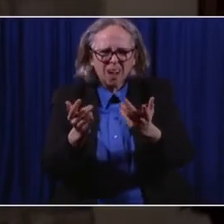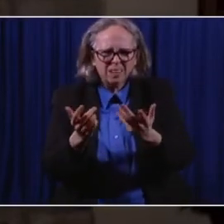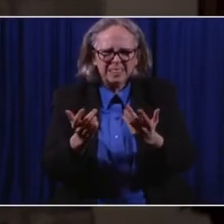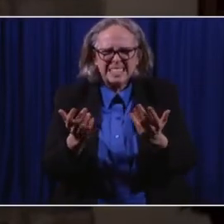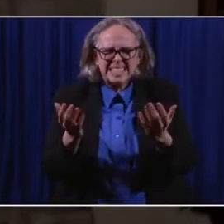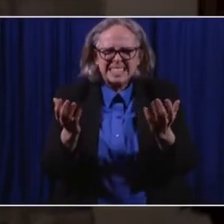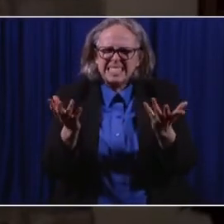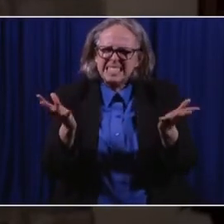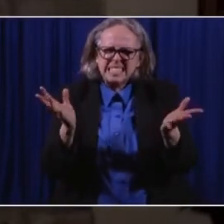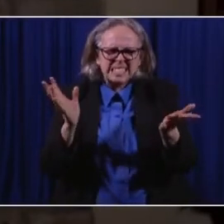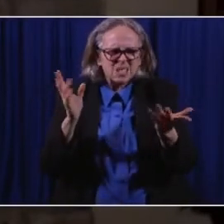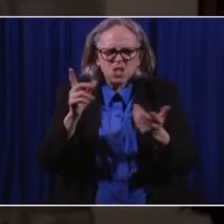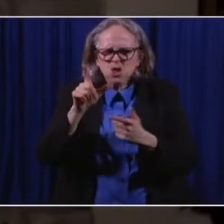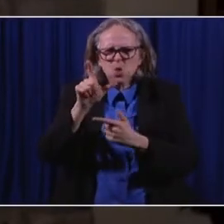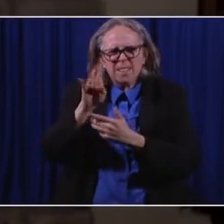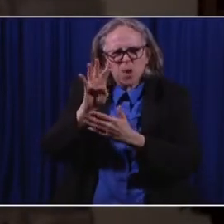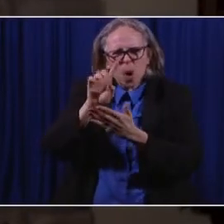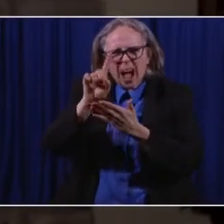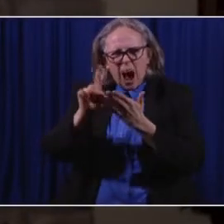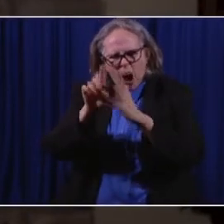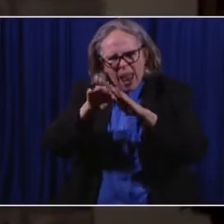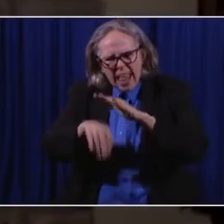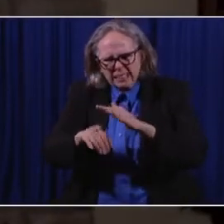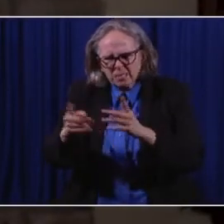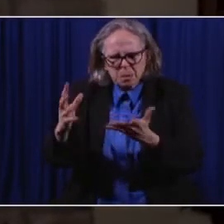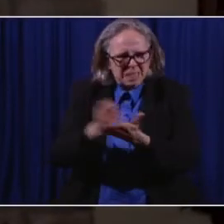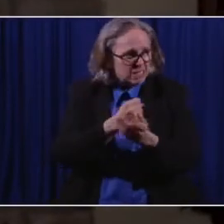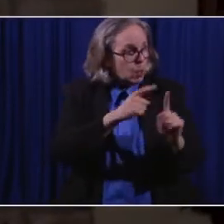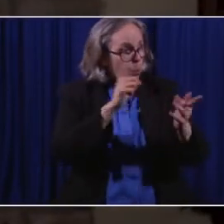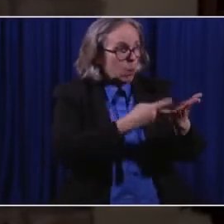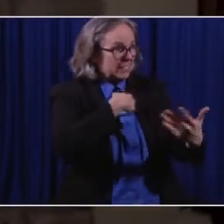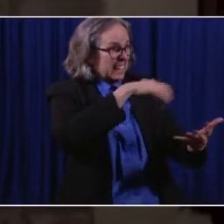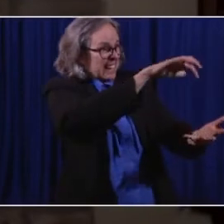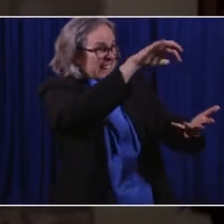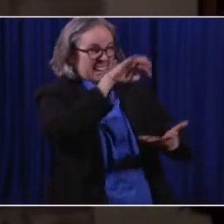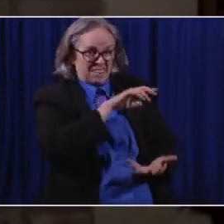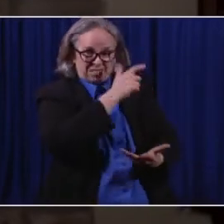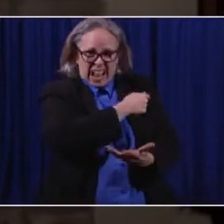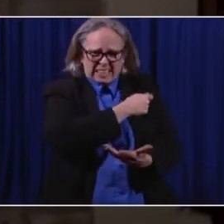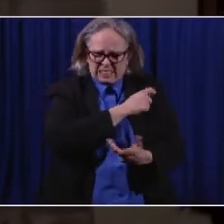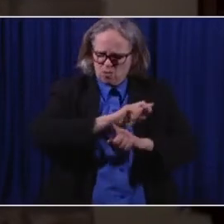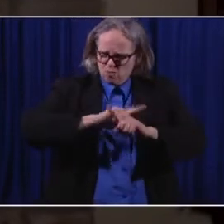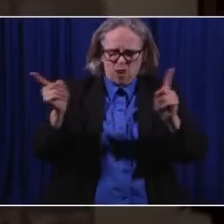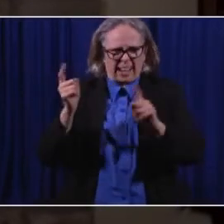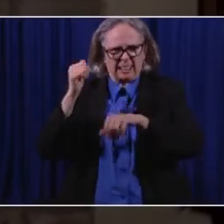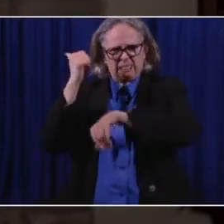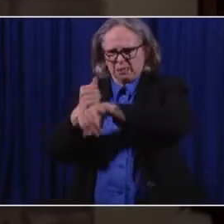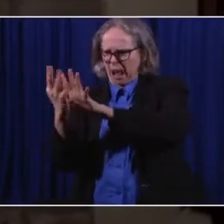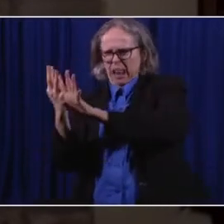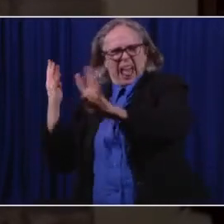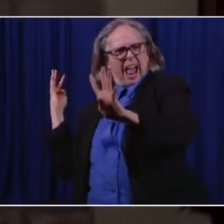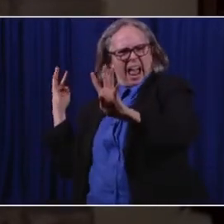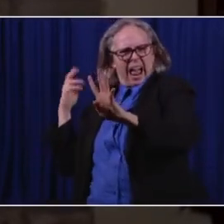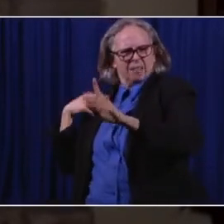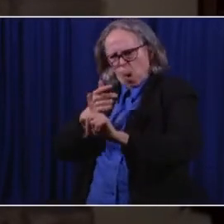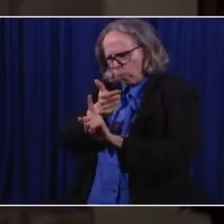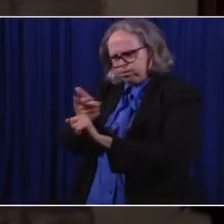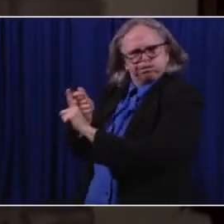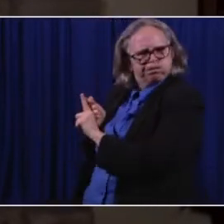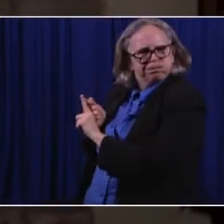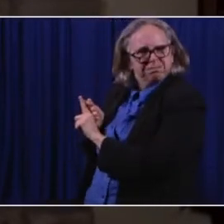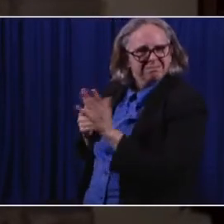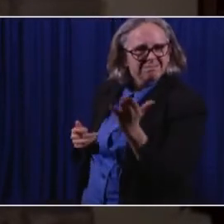24 hours. 24 hours after you get it, aspirationally get this in people's arms. Now, it's not always going to be possible. Nothing's